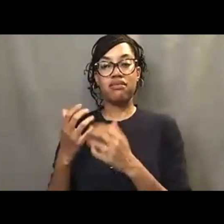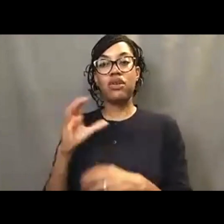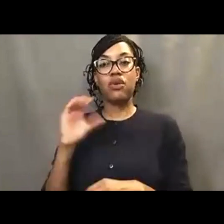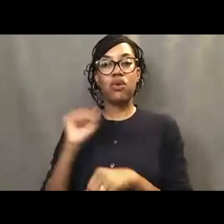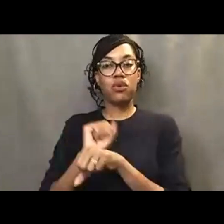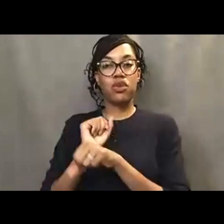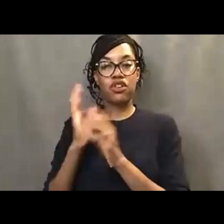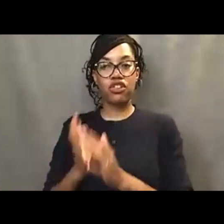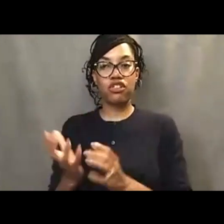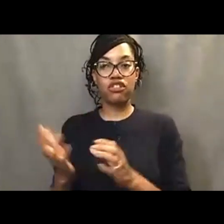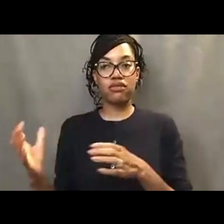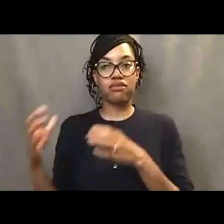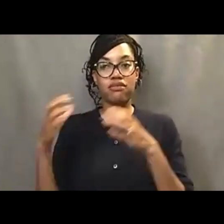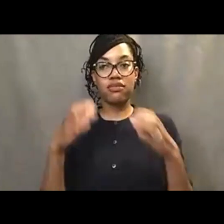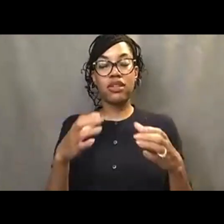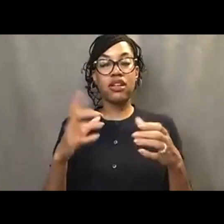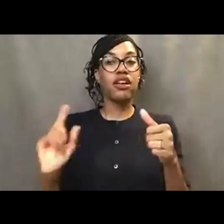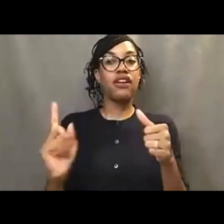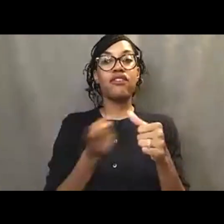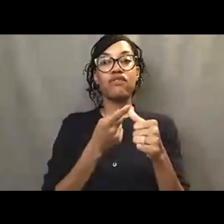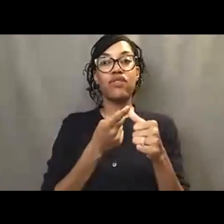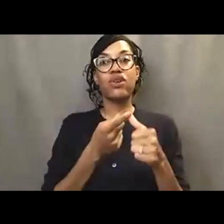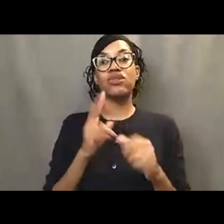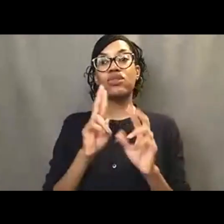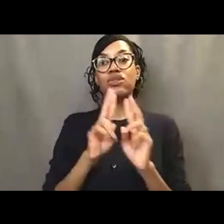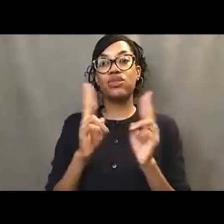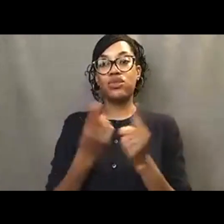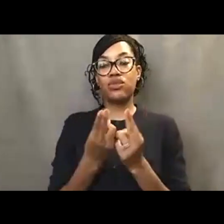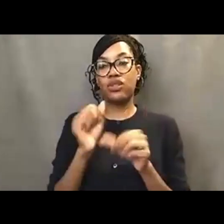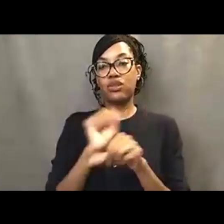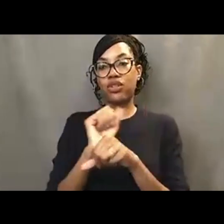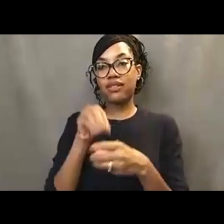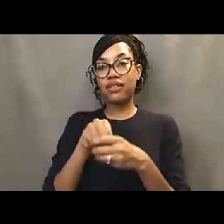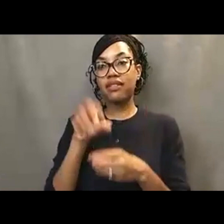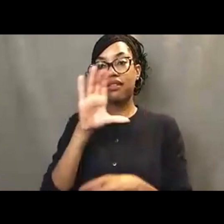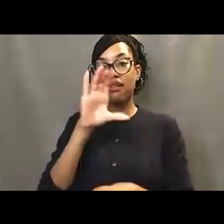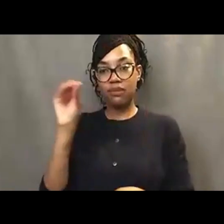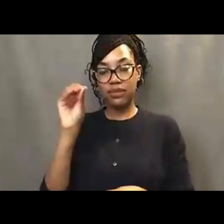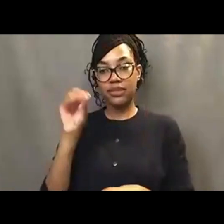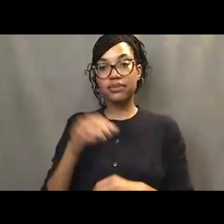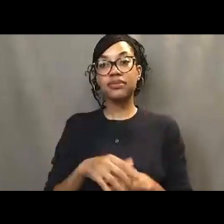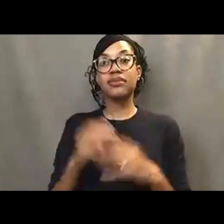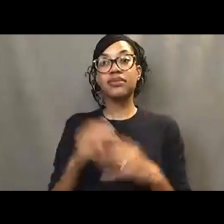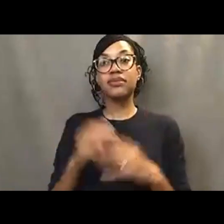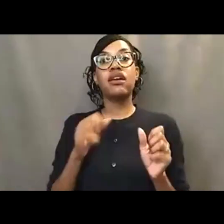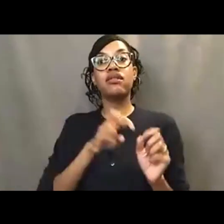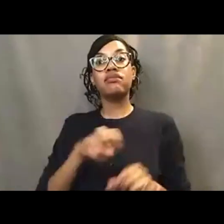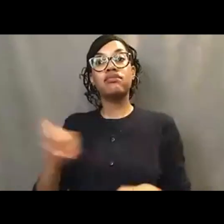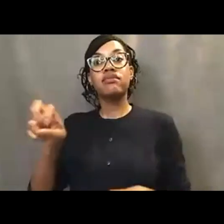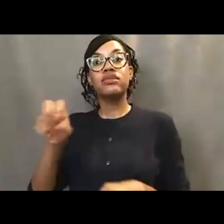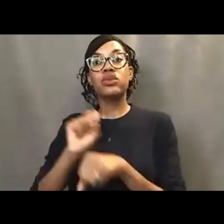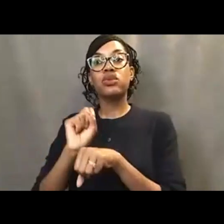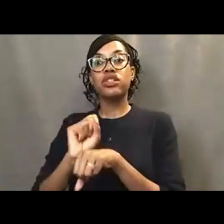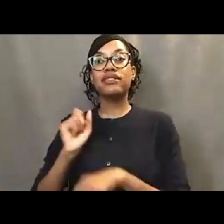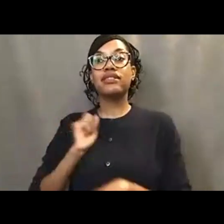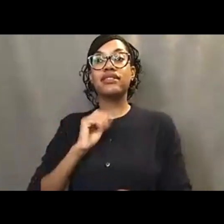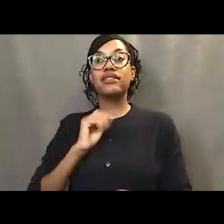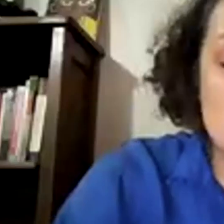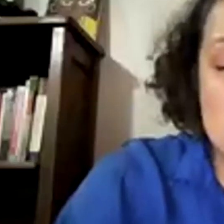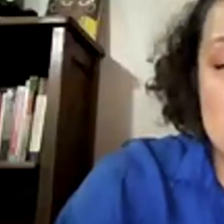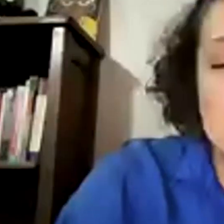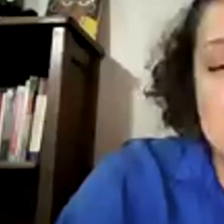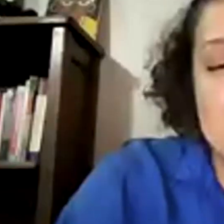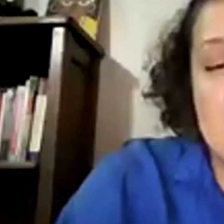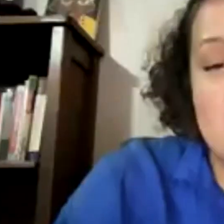unionized retail workers in the company. I'm now on staff at Action Center on Race and the Economy, or ACRE